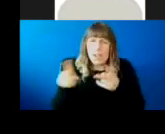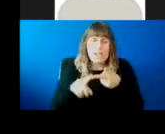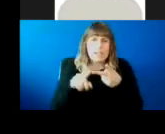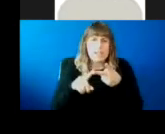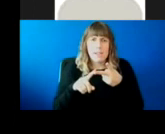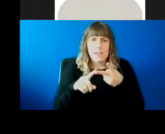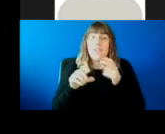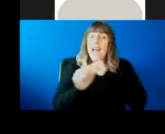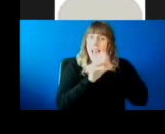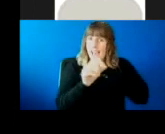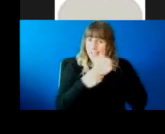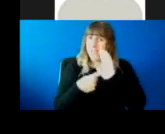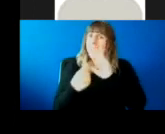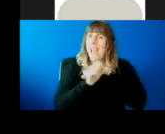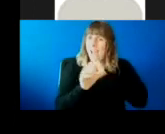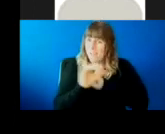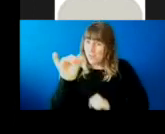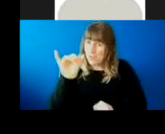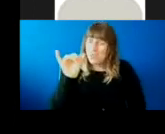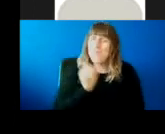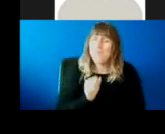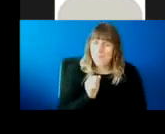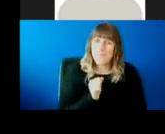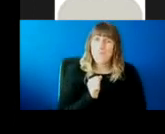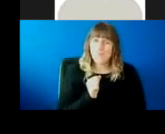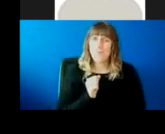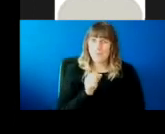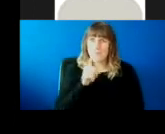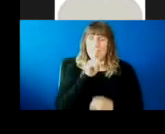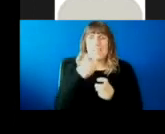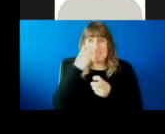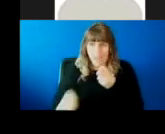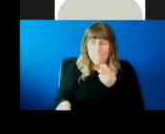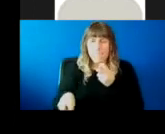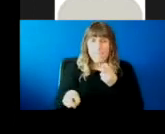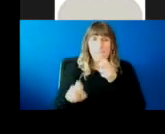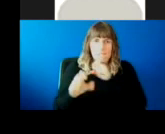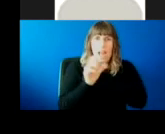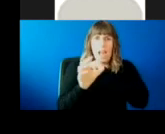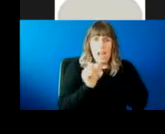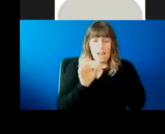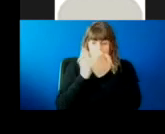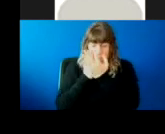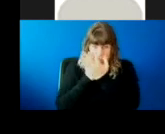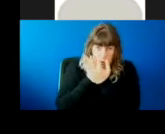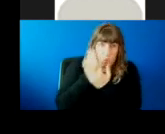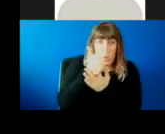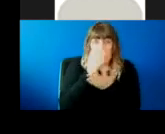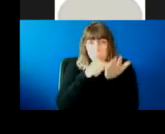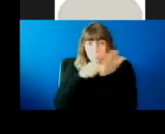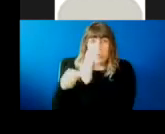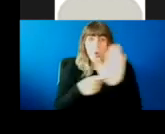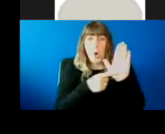with ads as well. Sometimes it's really difficult to get an ad through if it has